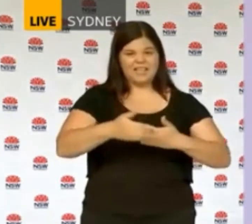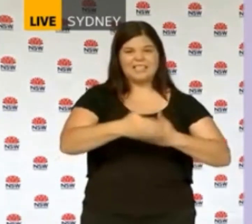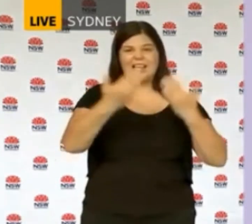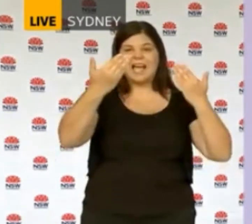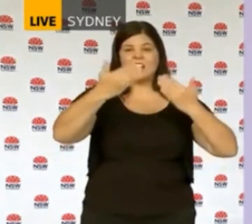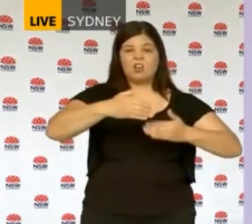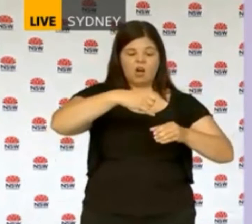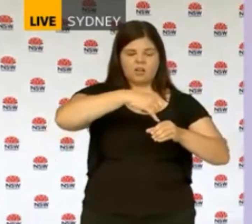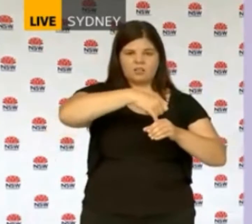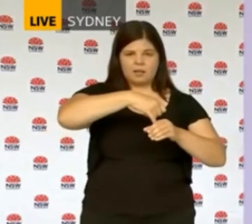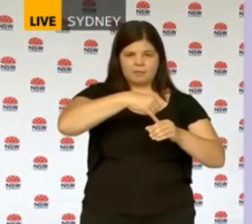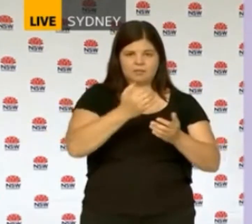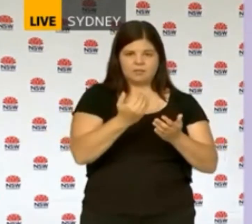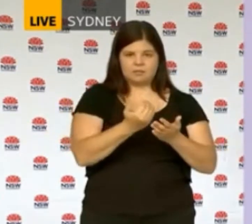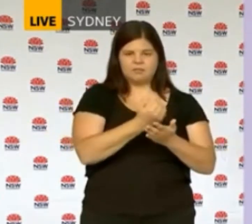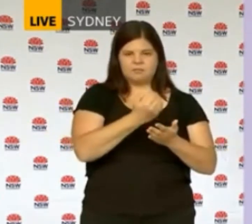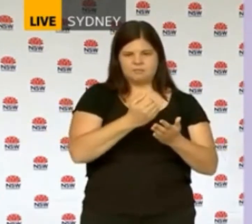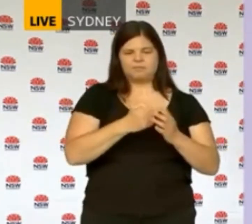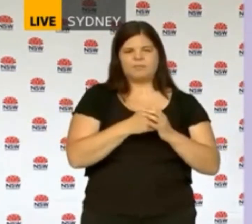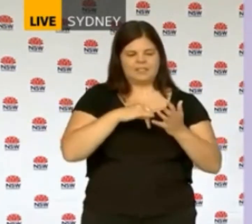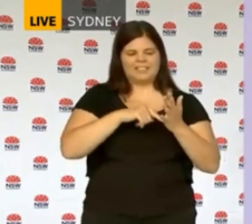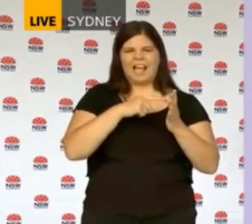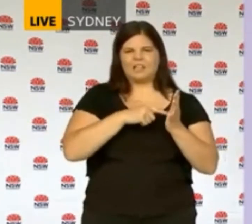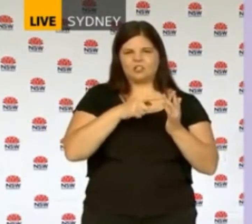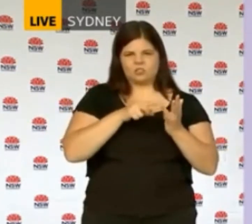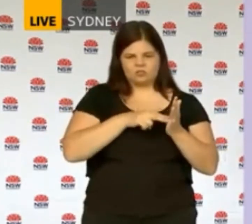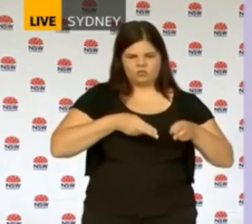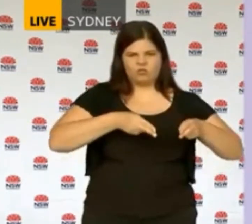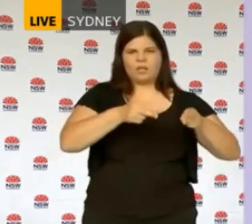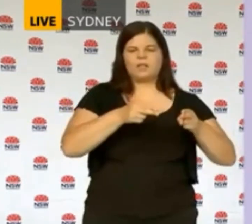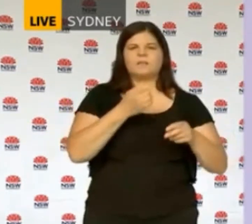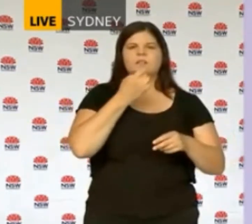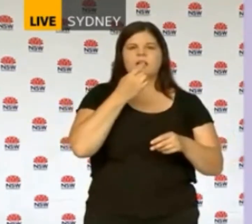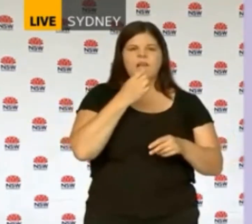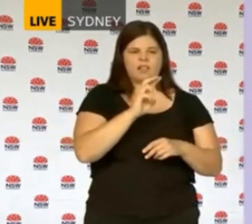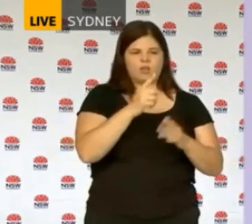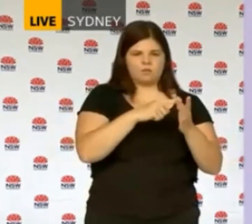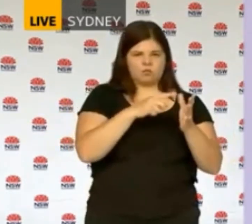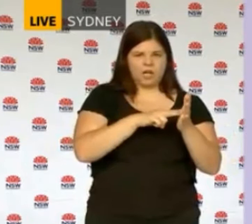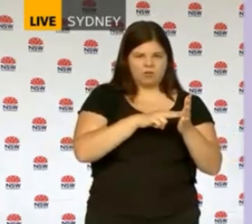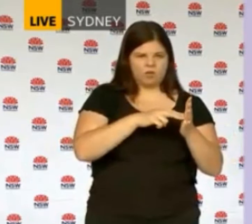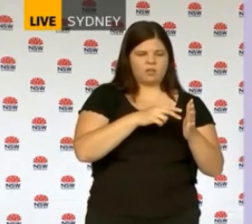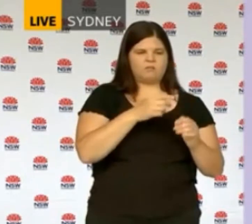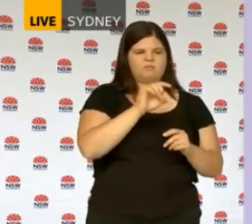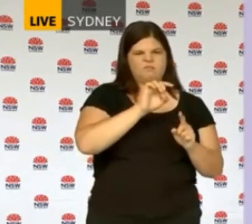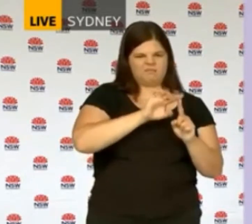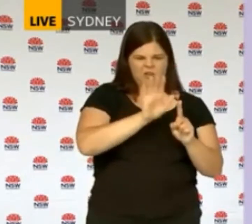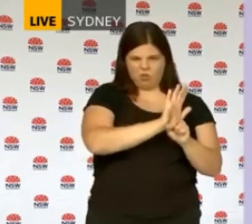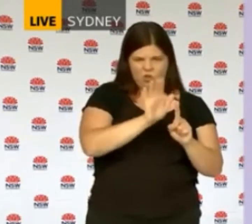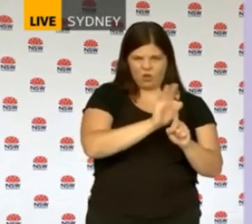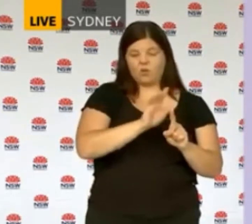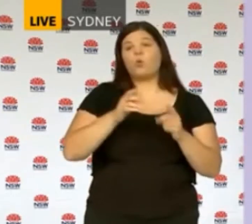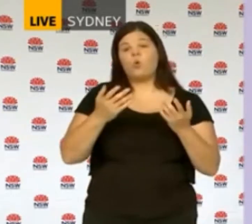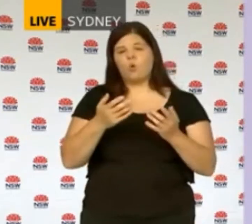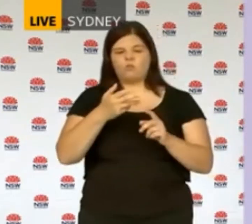Station Street on Sunday the 3rd of January between 10:40 and 10:50 or 9:30 and 9:40 p.m, you